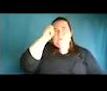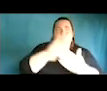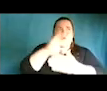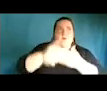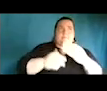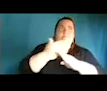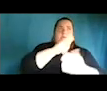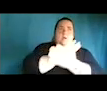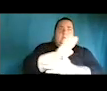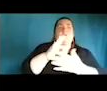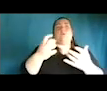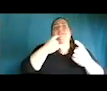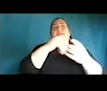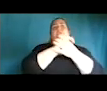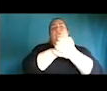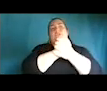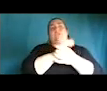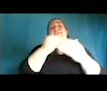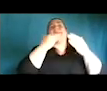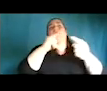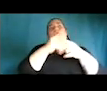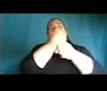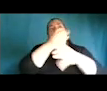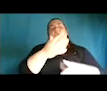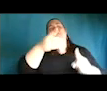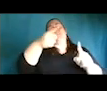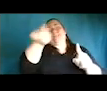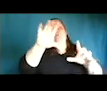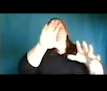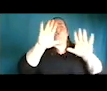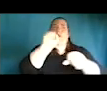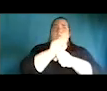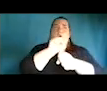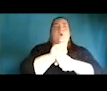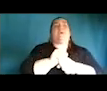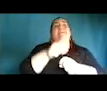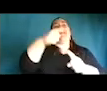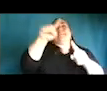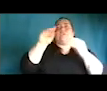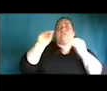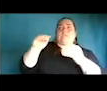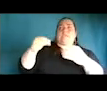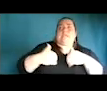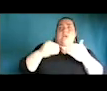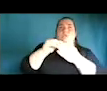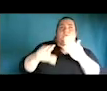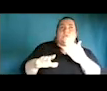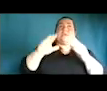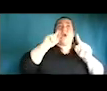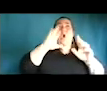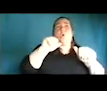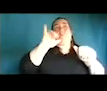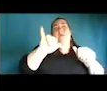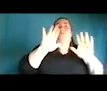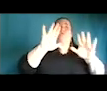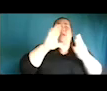winners for their superb work. I hope that instructing the university's young students was a great learning experience for you as well.